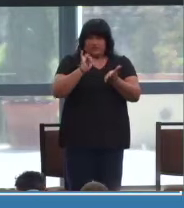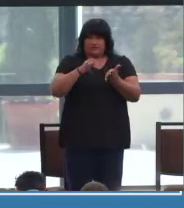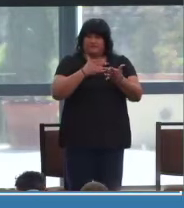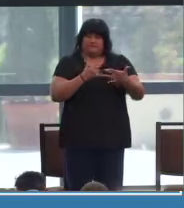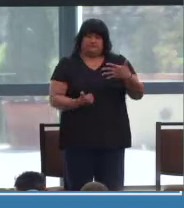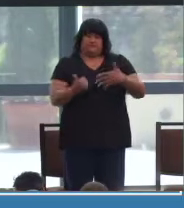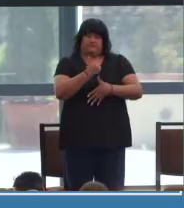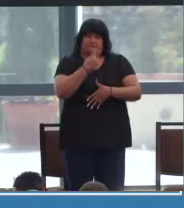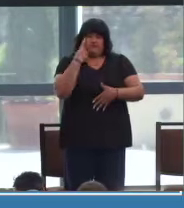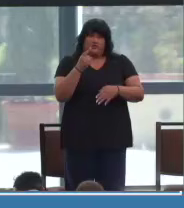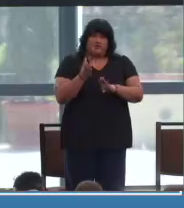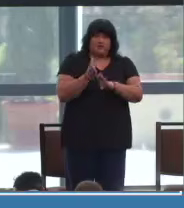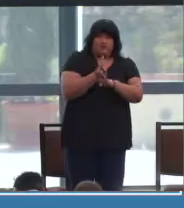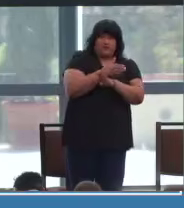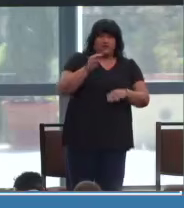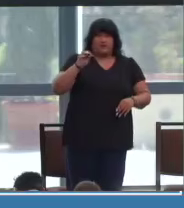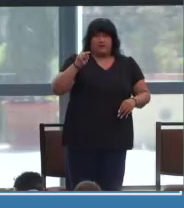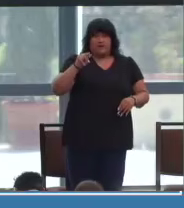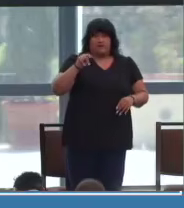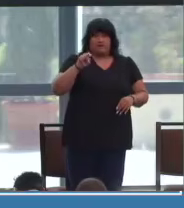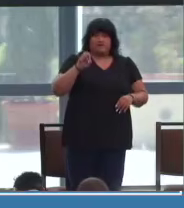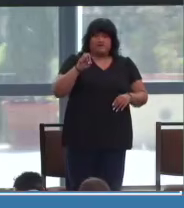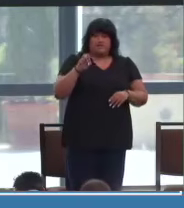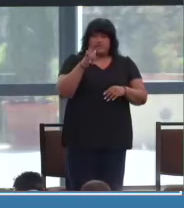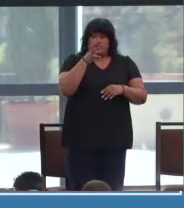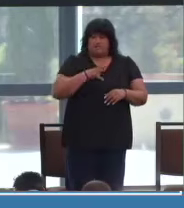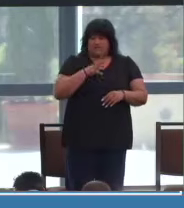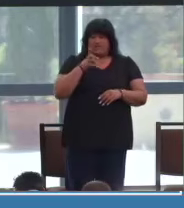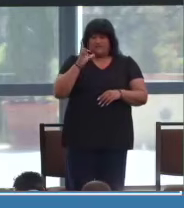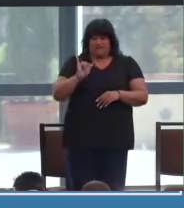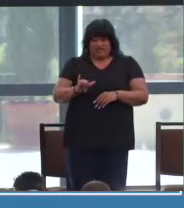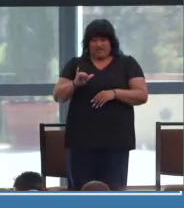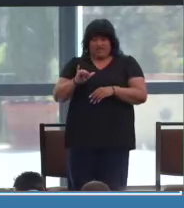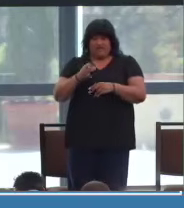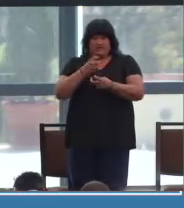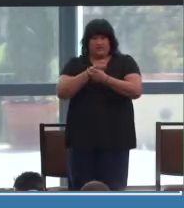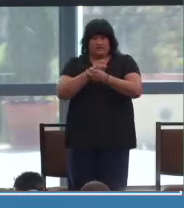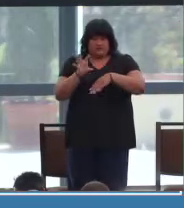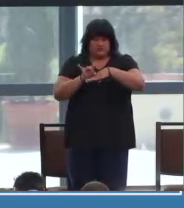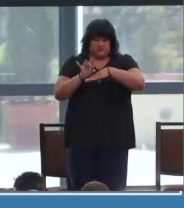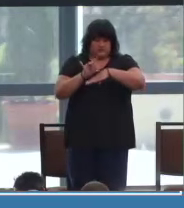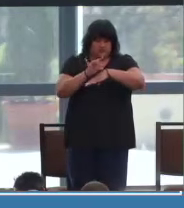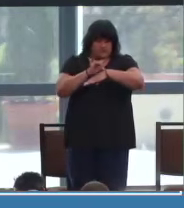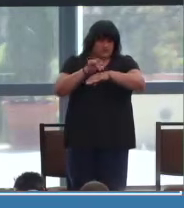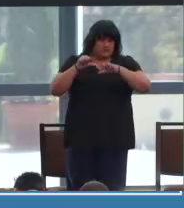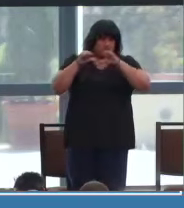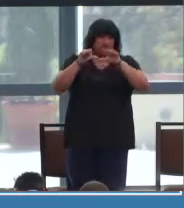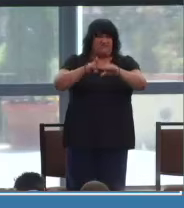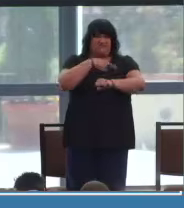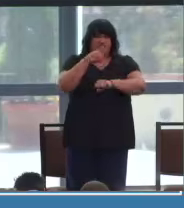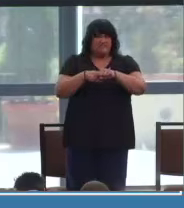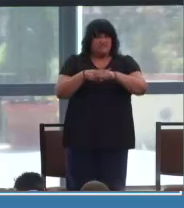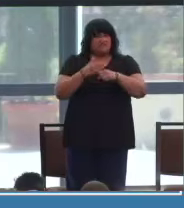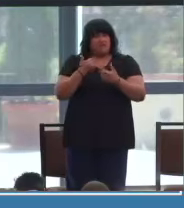women because those medicines hang around in your bones for long periods of time. And there's been some concern